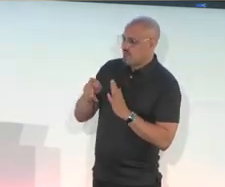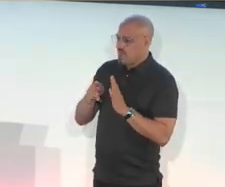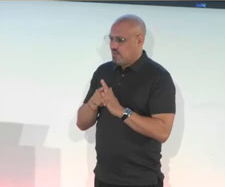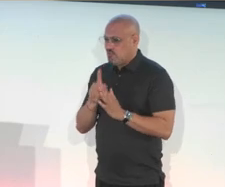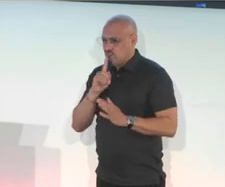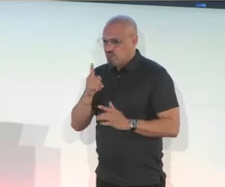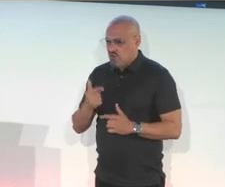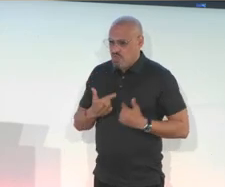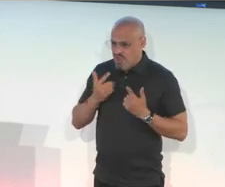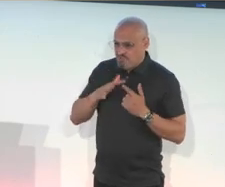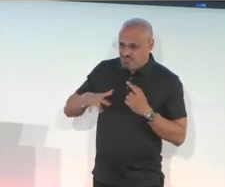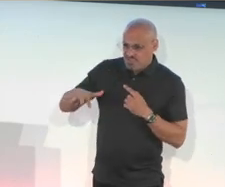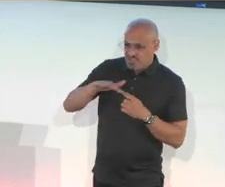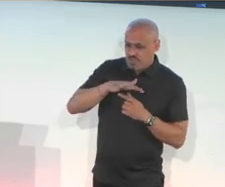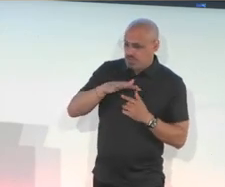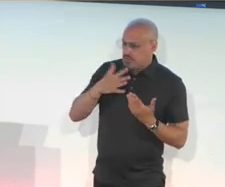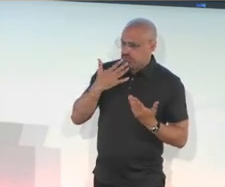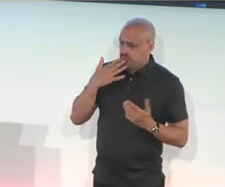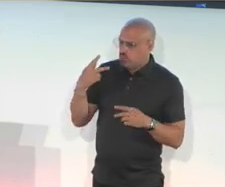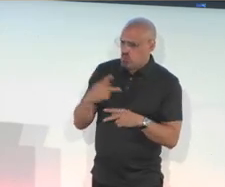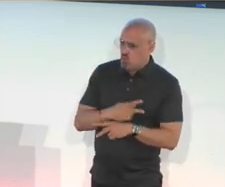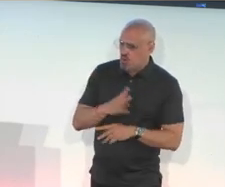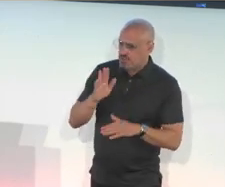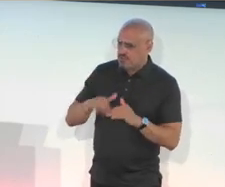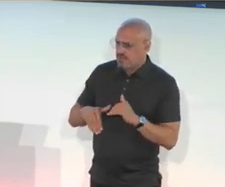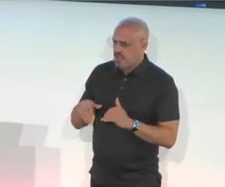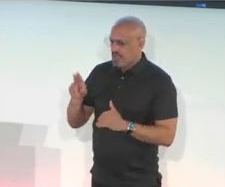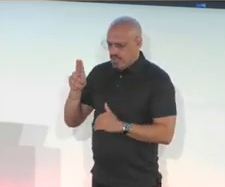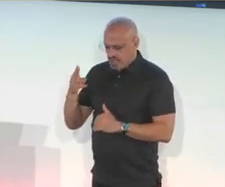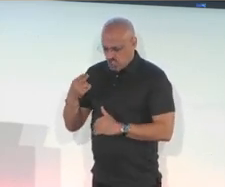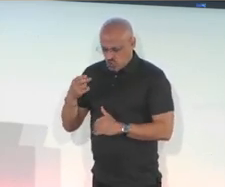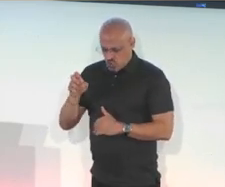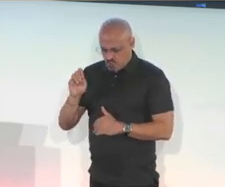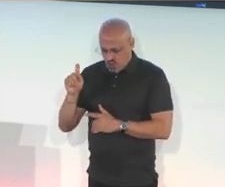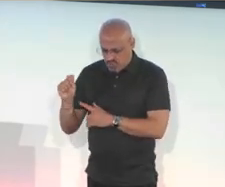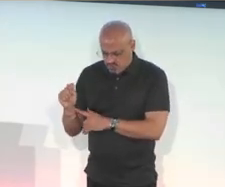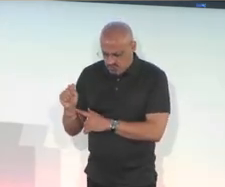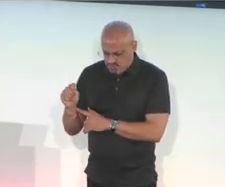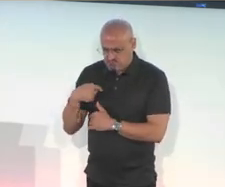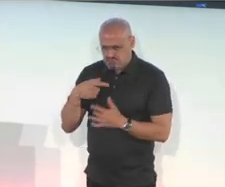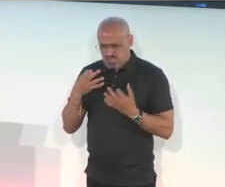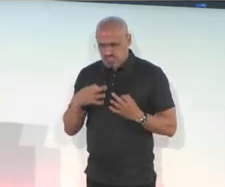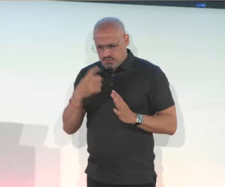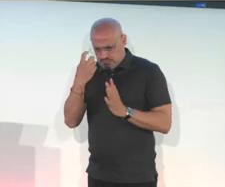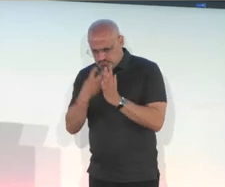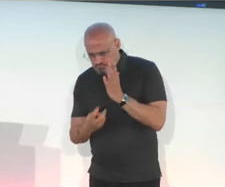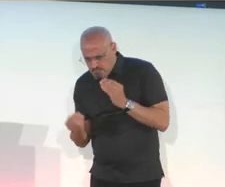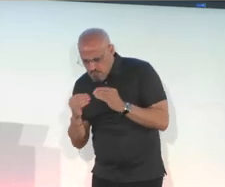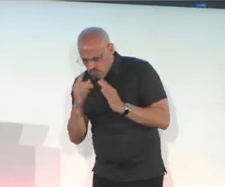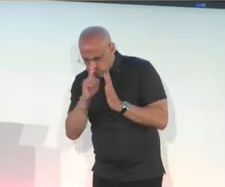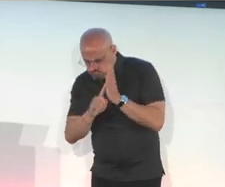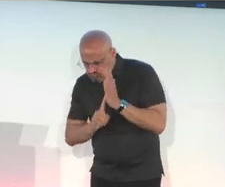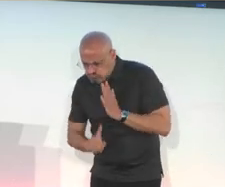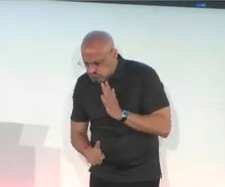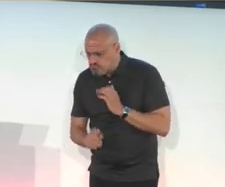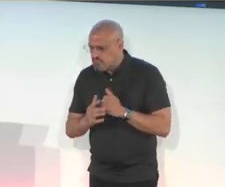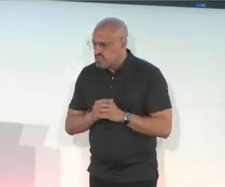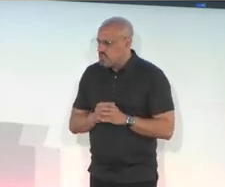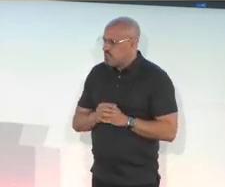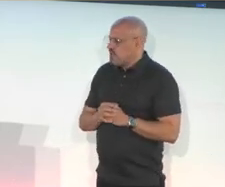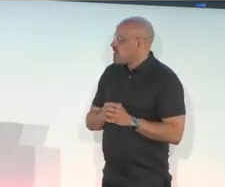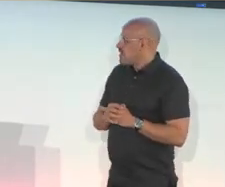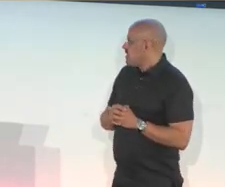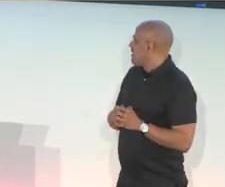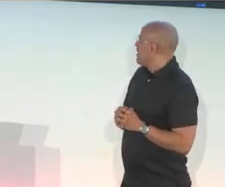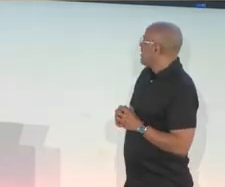life surroundings were even poorer than in AV Huber. So I decided to look a bit more into it. And it turns